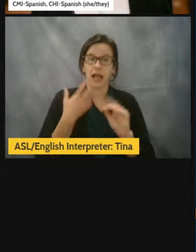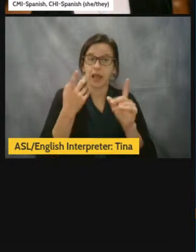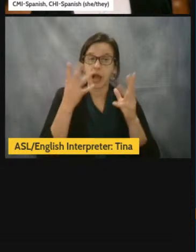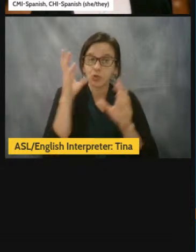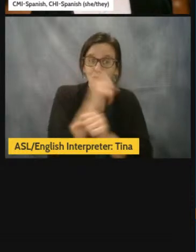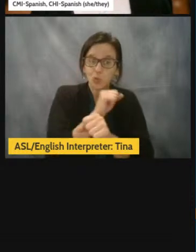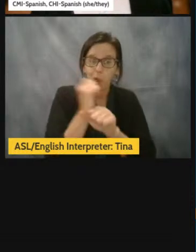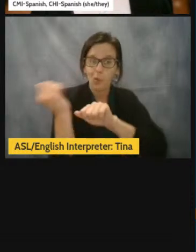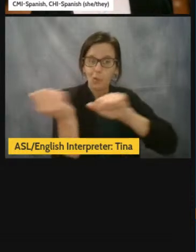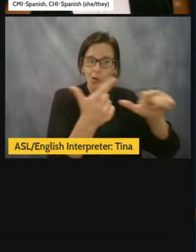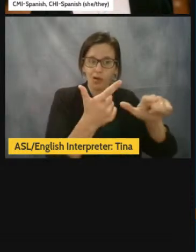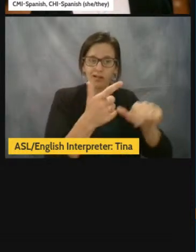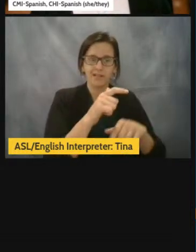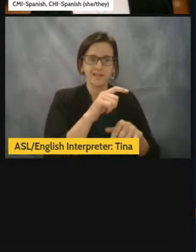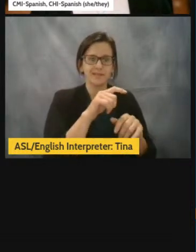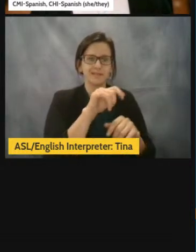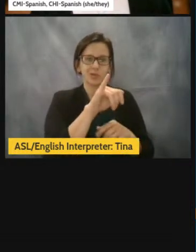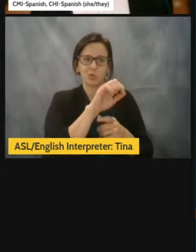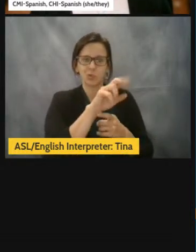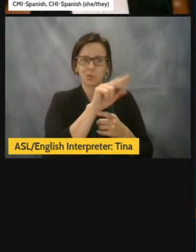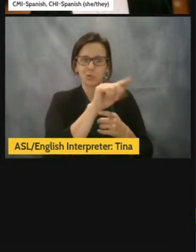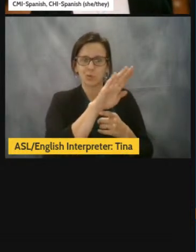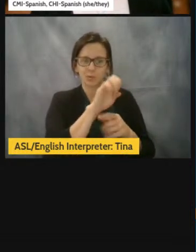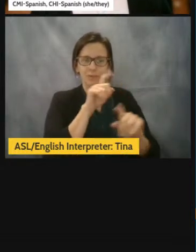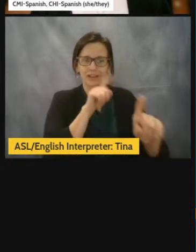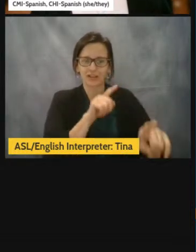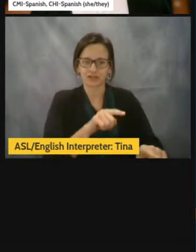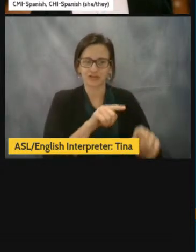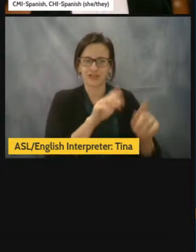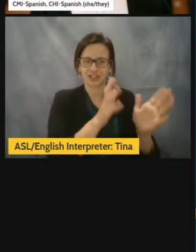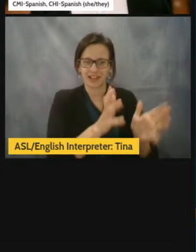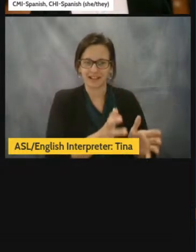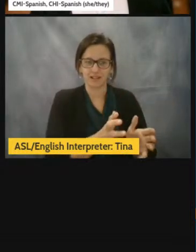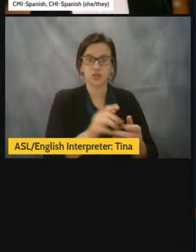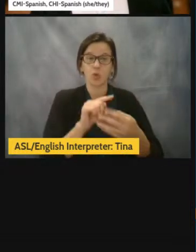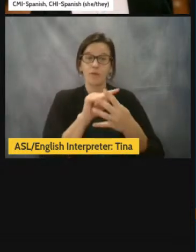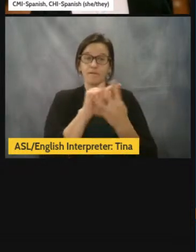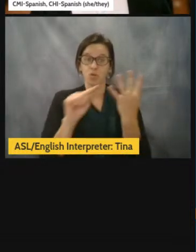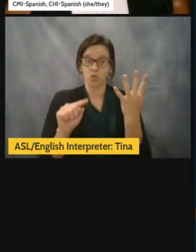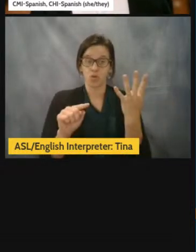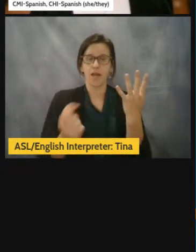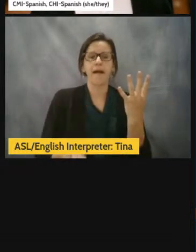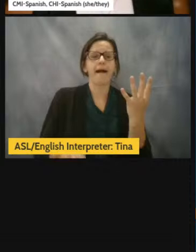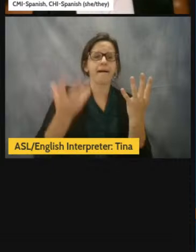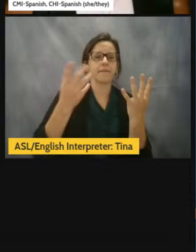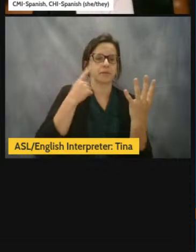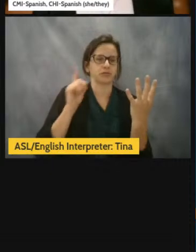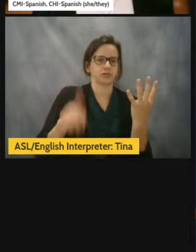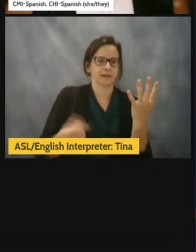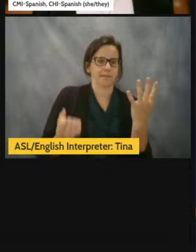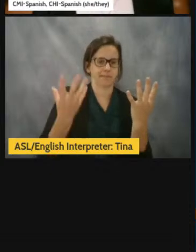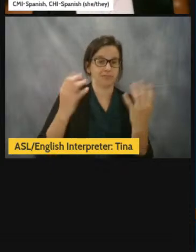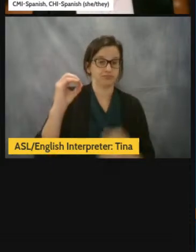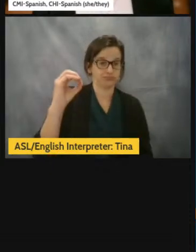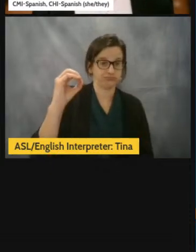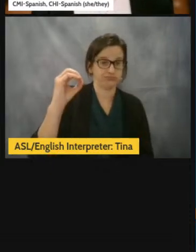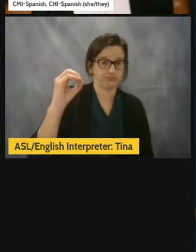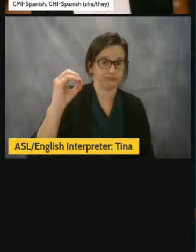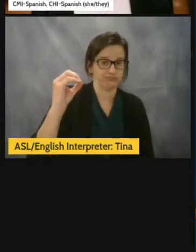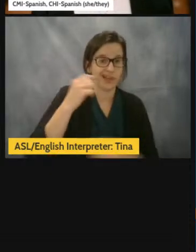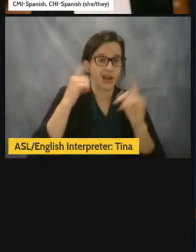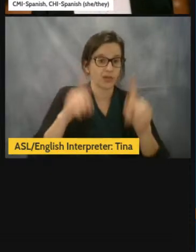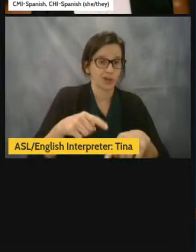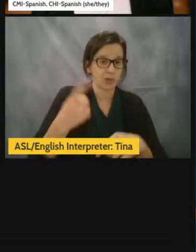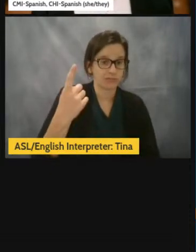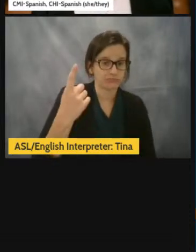chat. Of these 4 statements, how many do you agree with? Do you agree with 0? Do you agree with